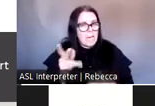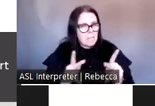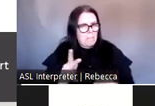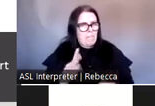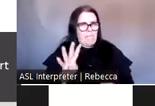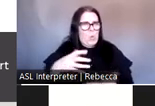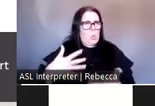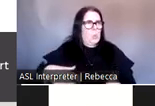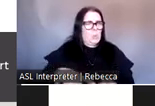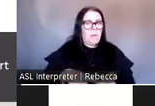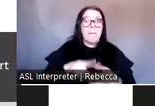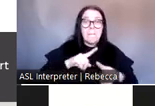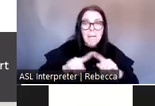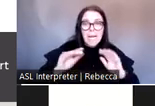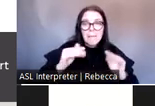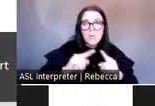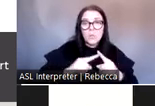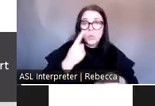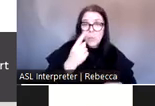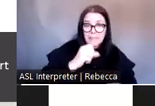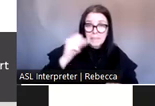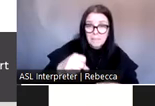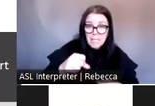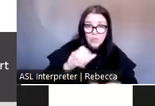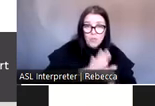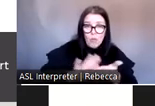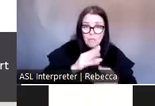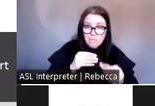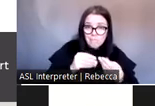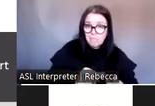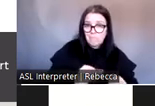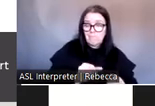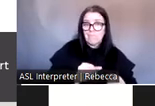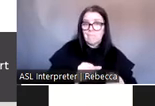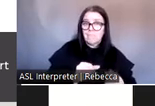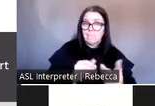But compared to a 1-semester tuition for a college or university program,